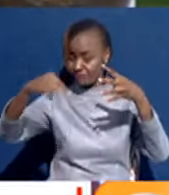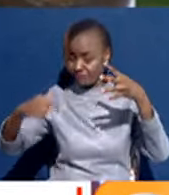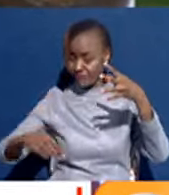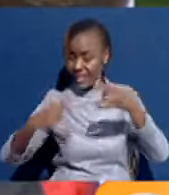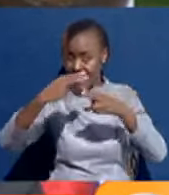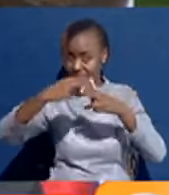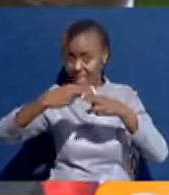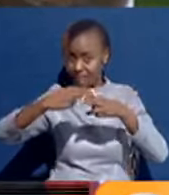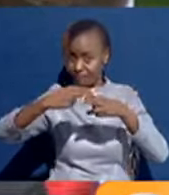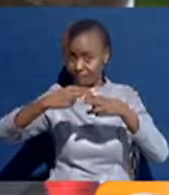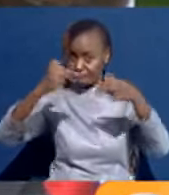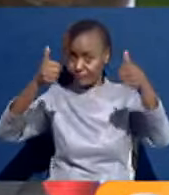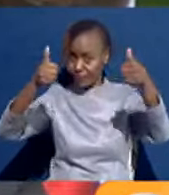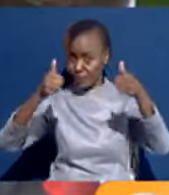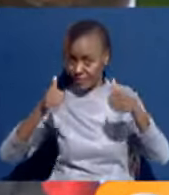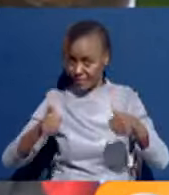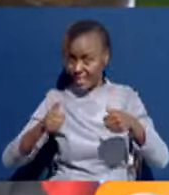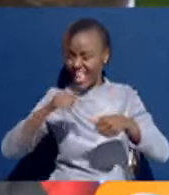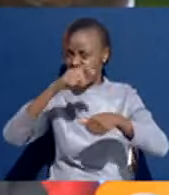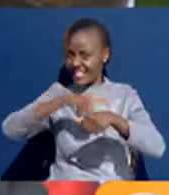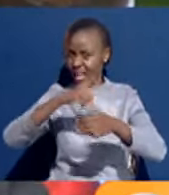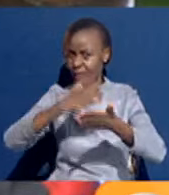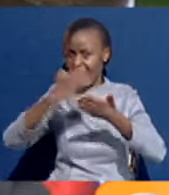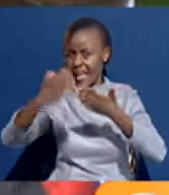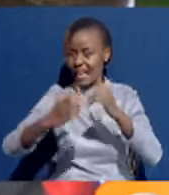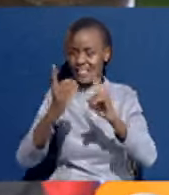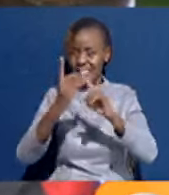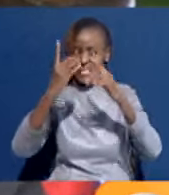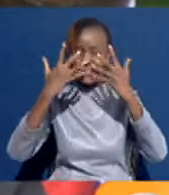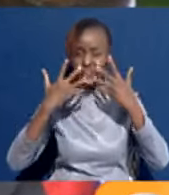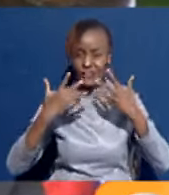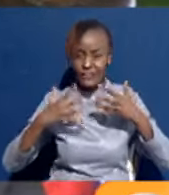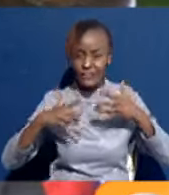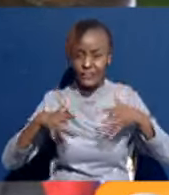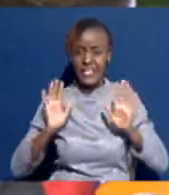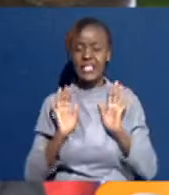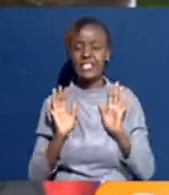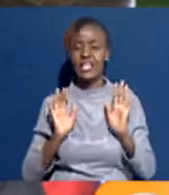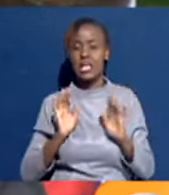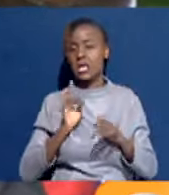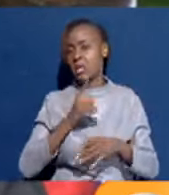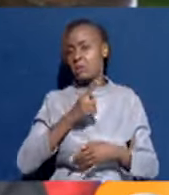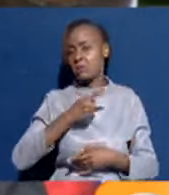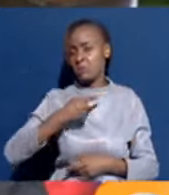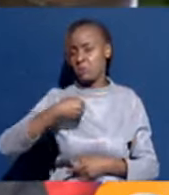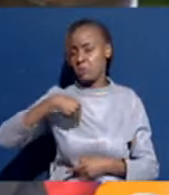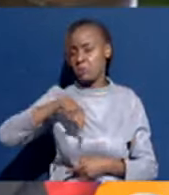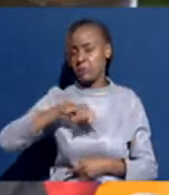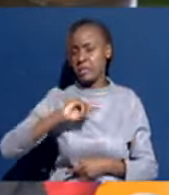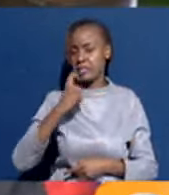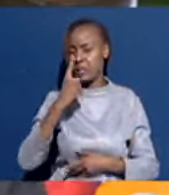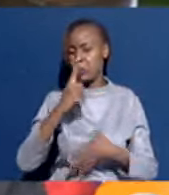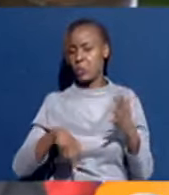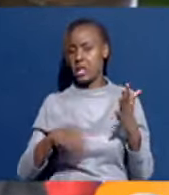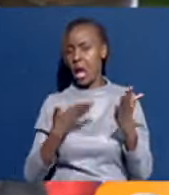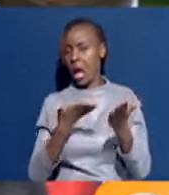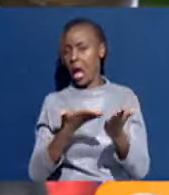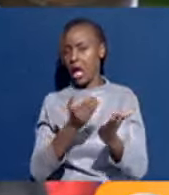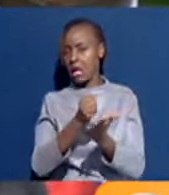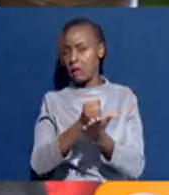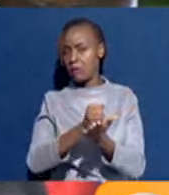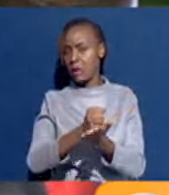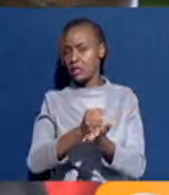after the expiry of the notice, we will treat the uncollected